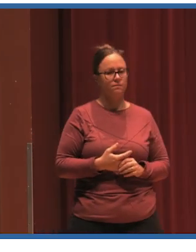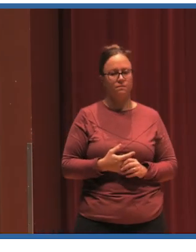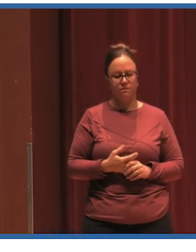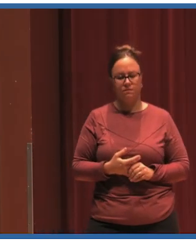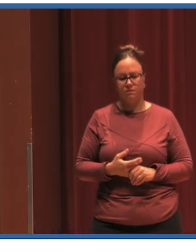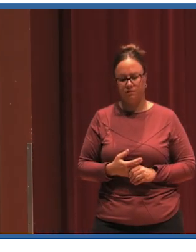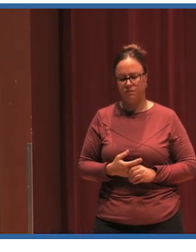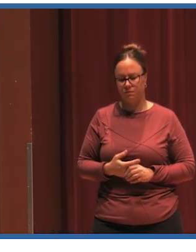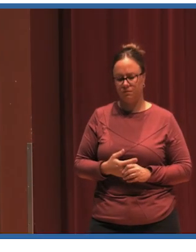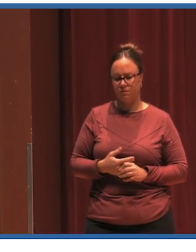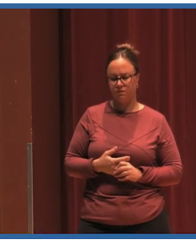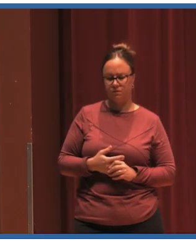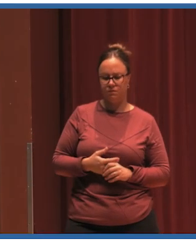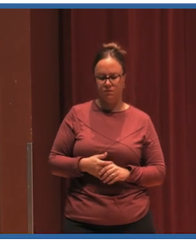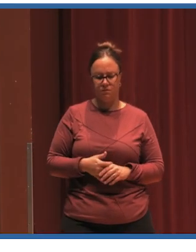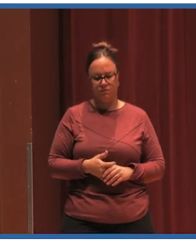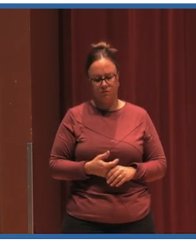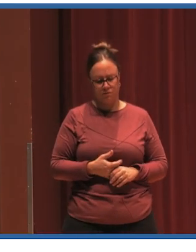breakdowns.